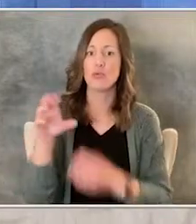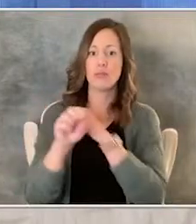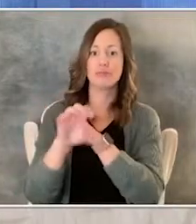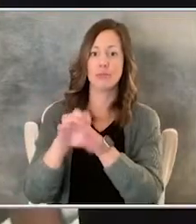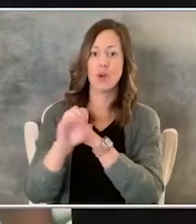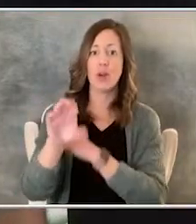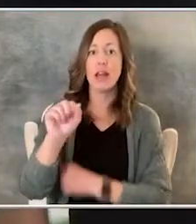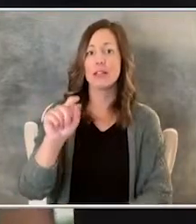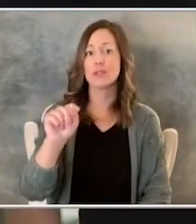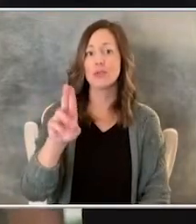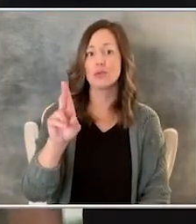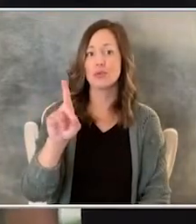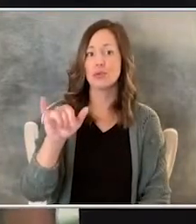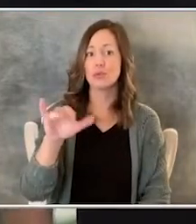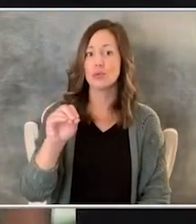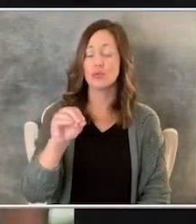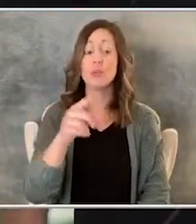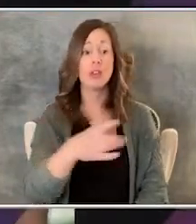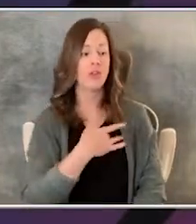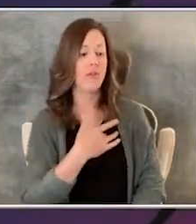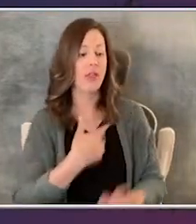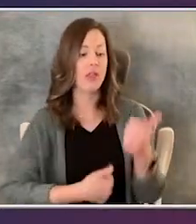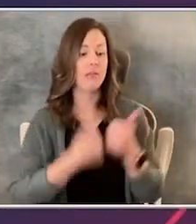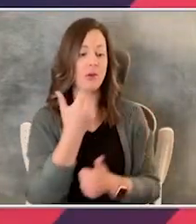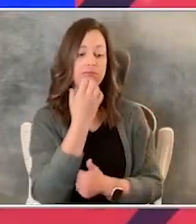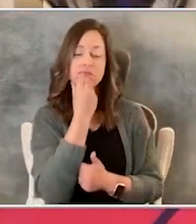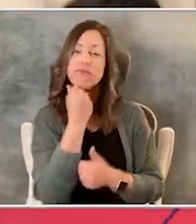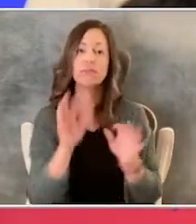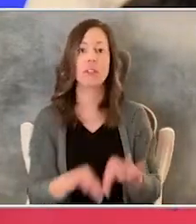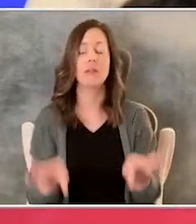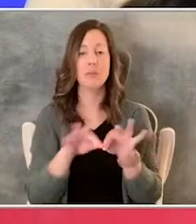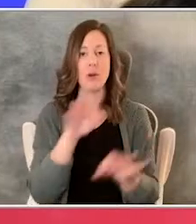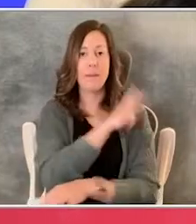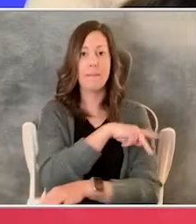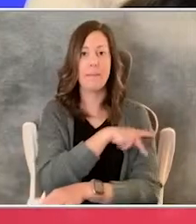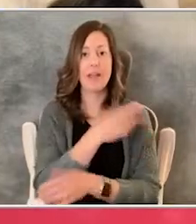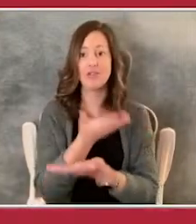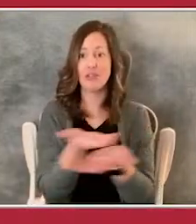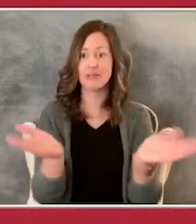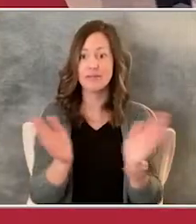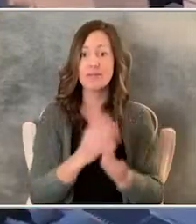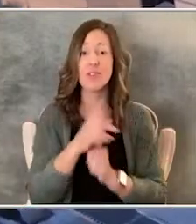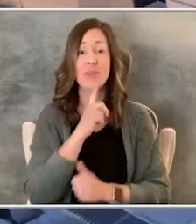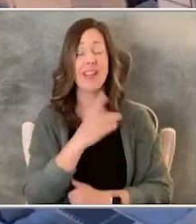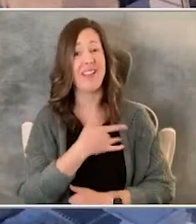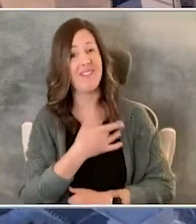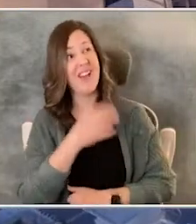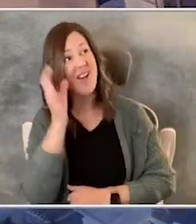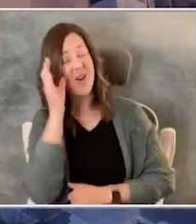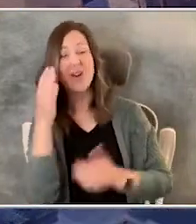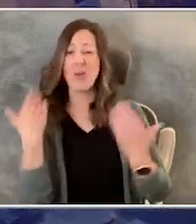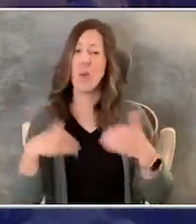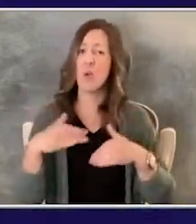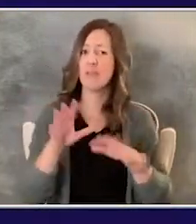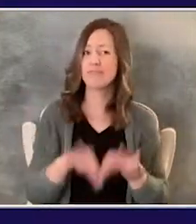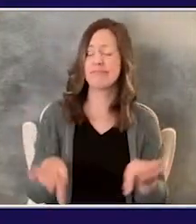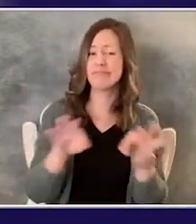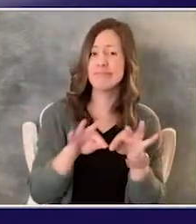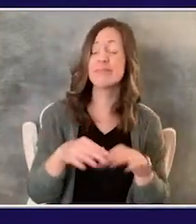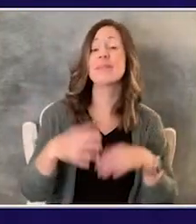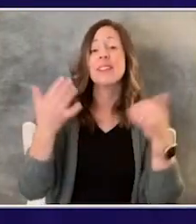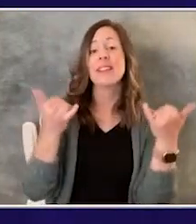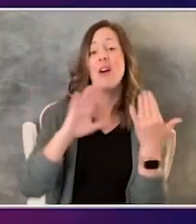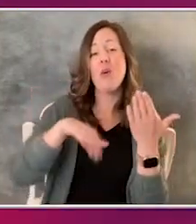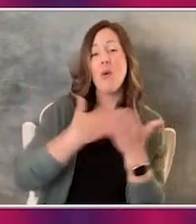did they do to fix your heart? So, you know me, the teacher, I want to draw a heart. You can draw. The heart has a big